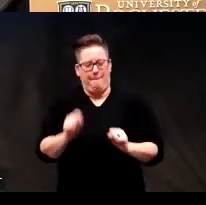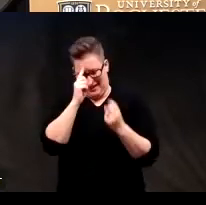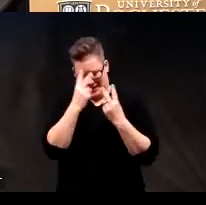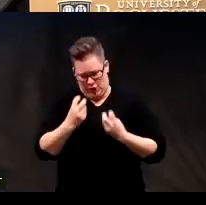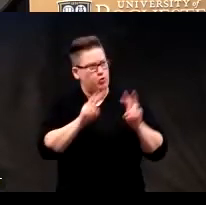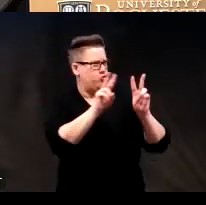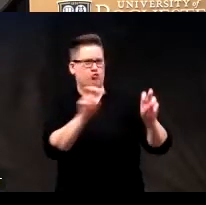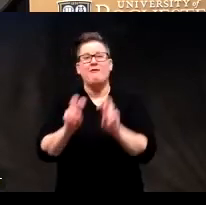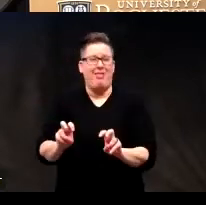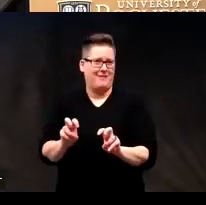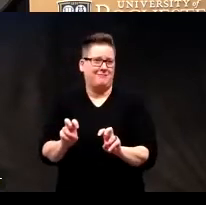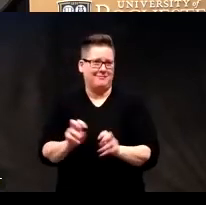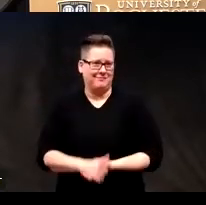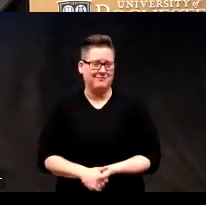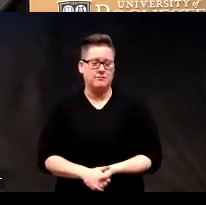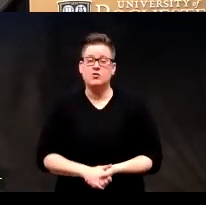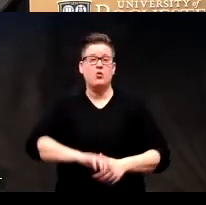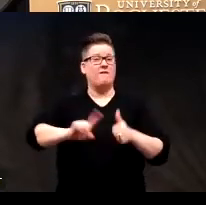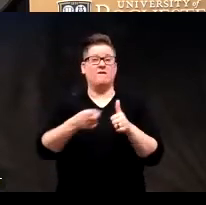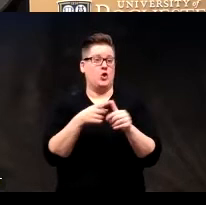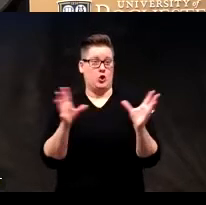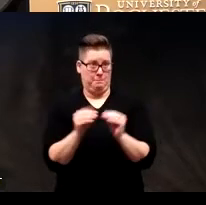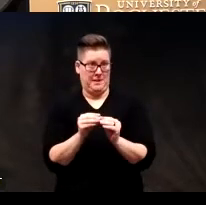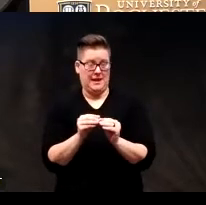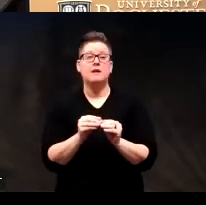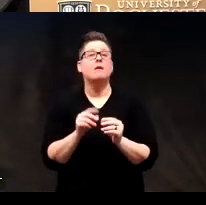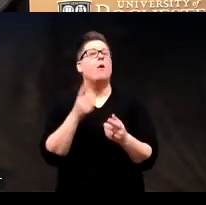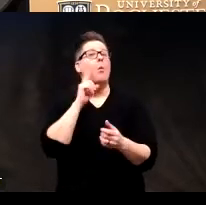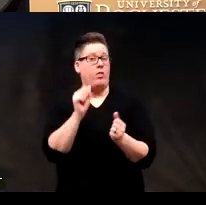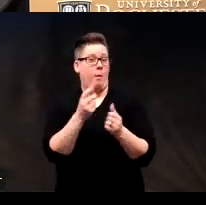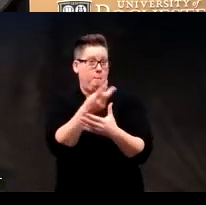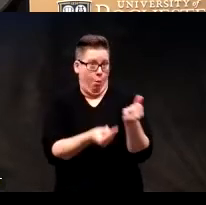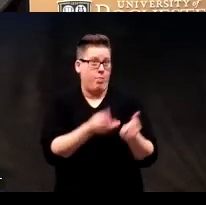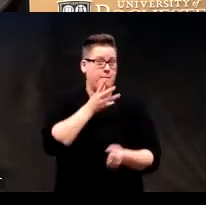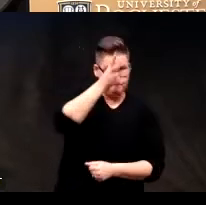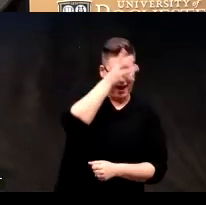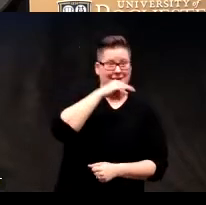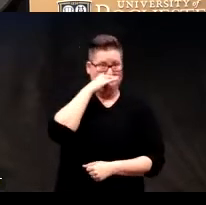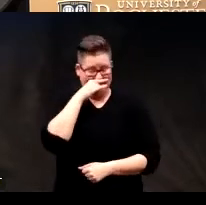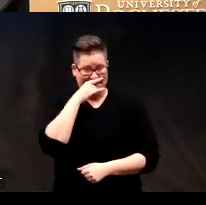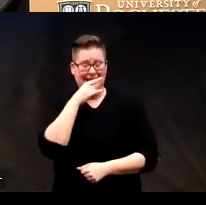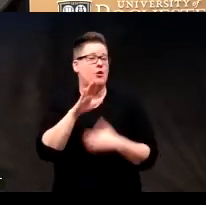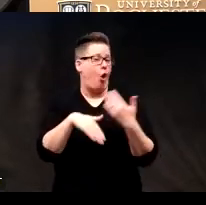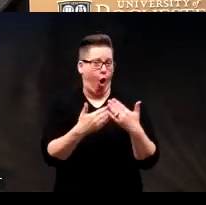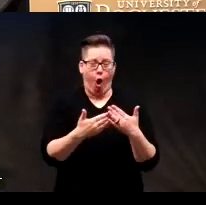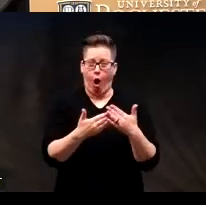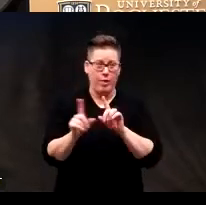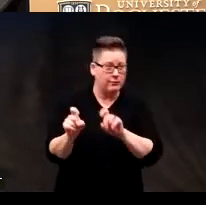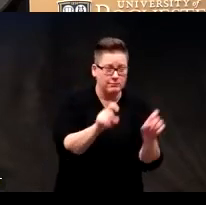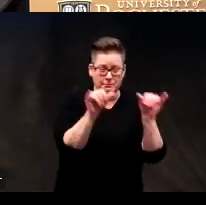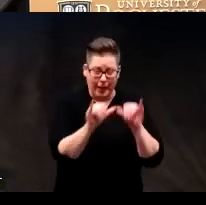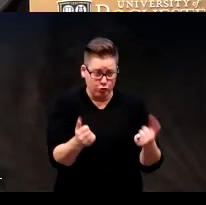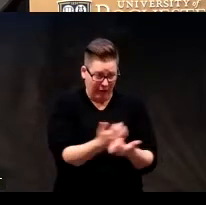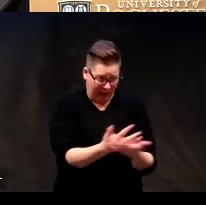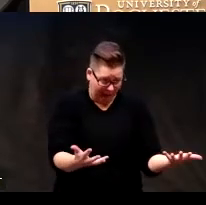capacity in the child. So the first meeting is with the parent and the child, do all the measures. Then